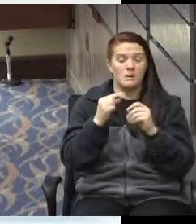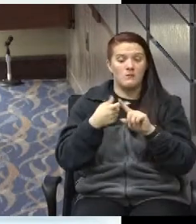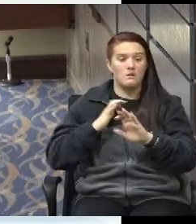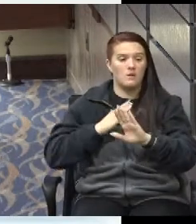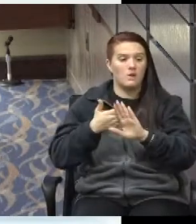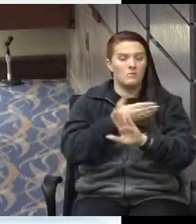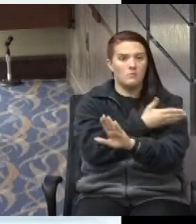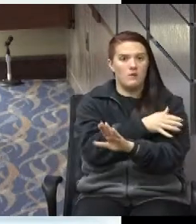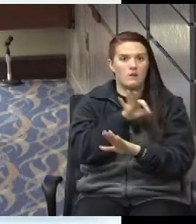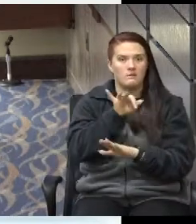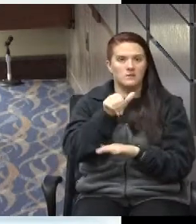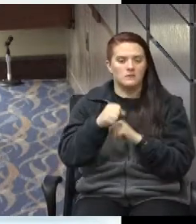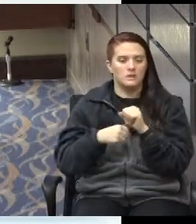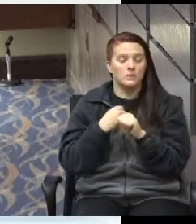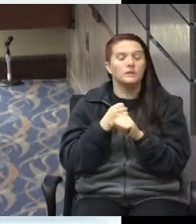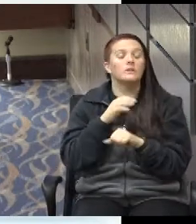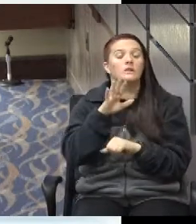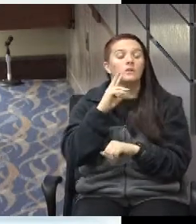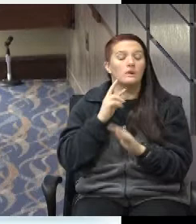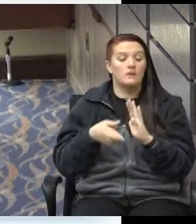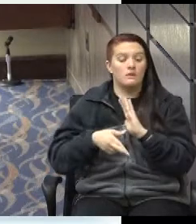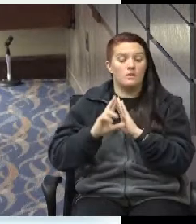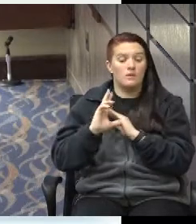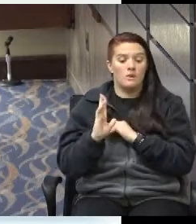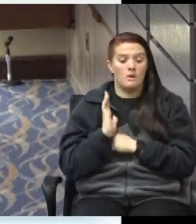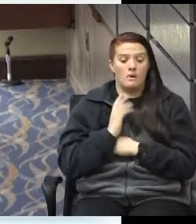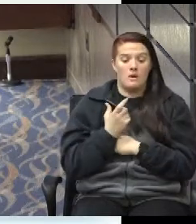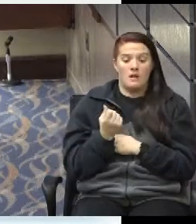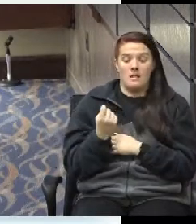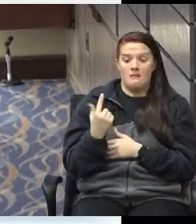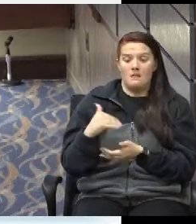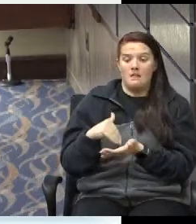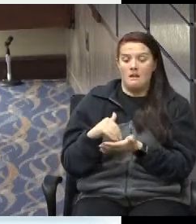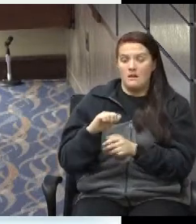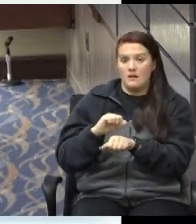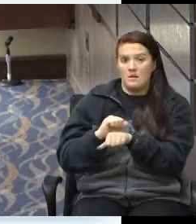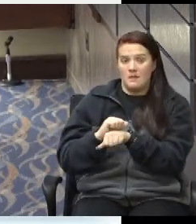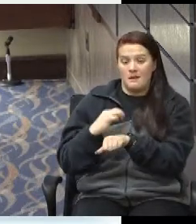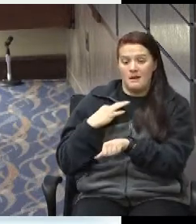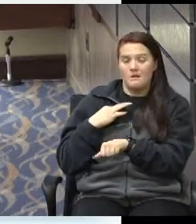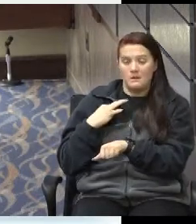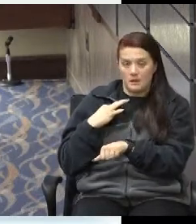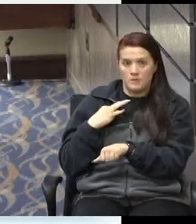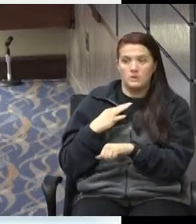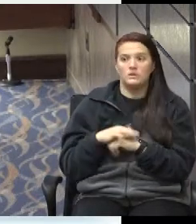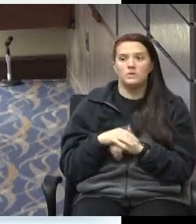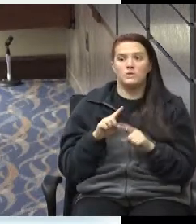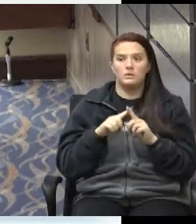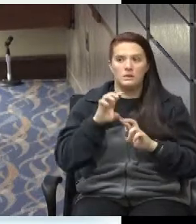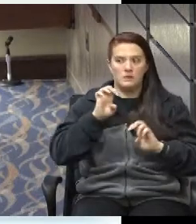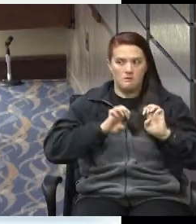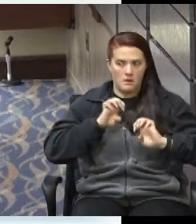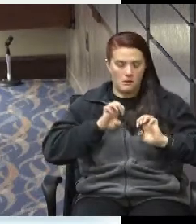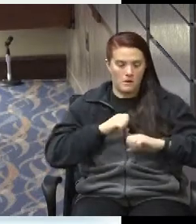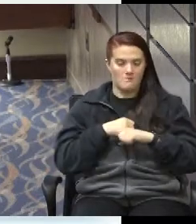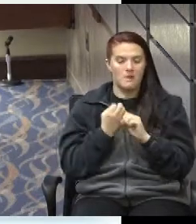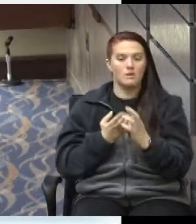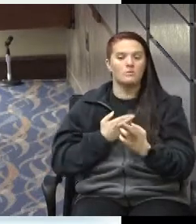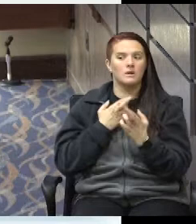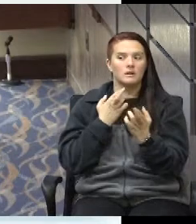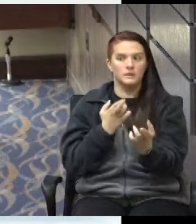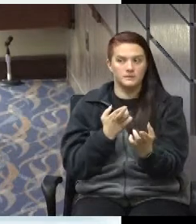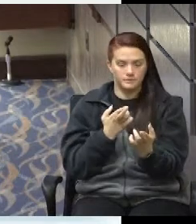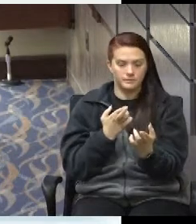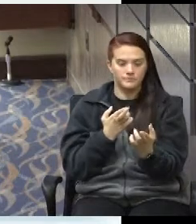fiscal year. From reviewing over 11,000 employment applications to evaluating and making recommendations